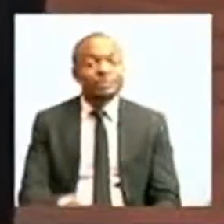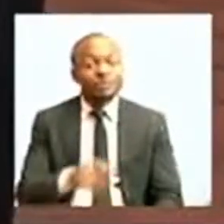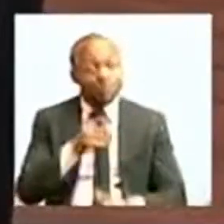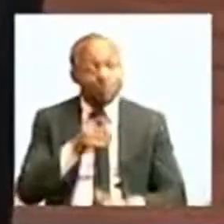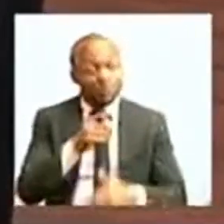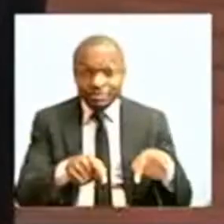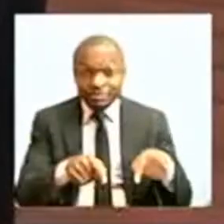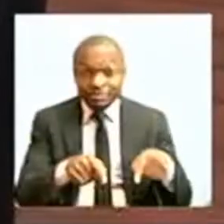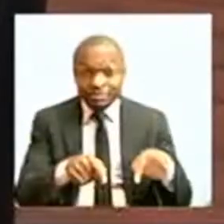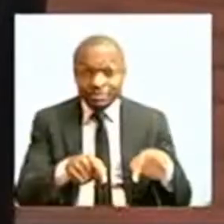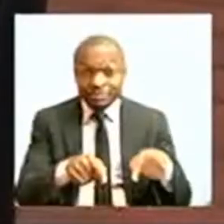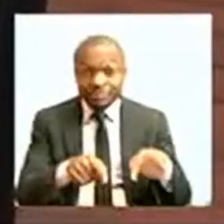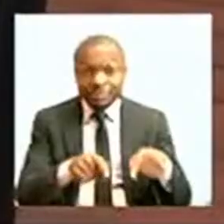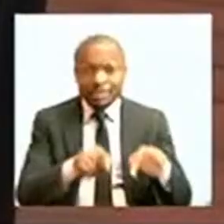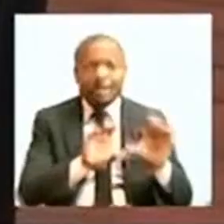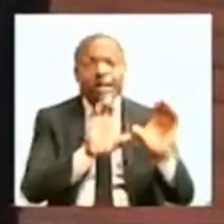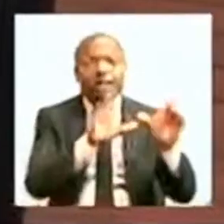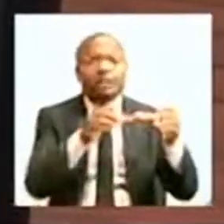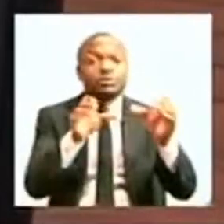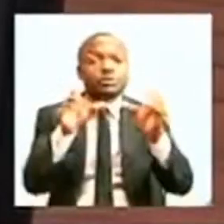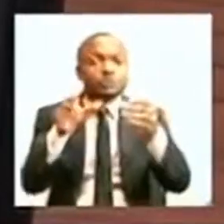is happening in our councils.